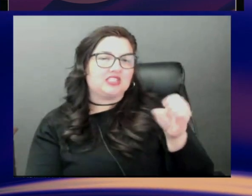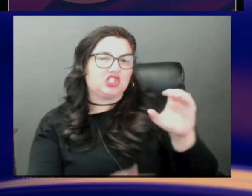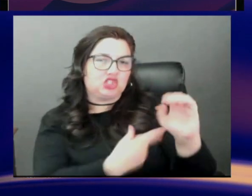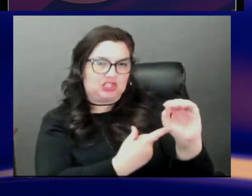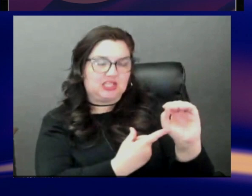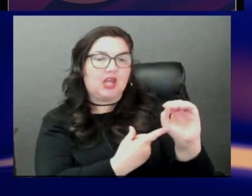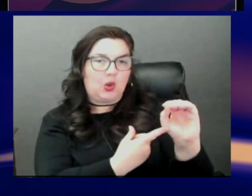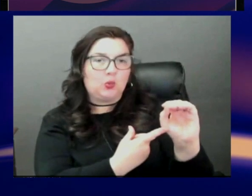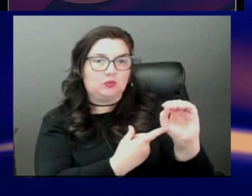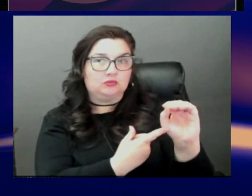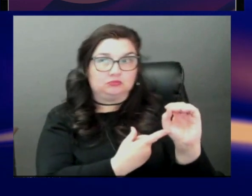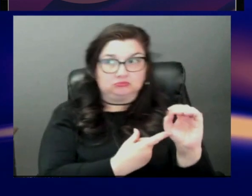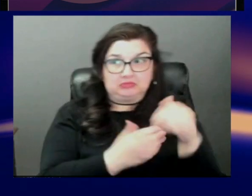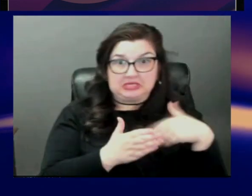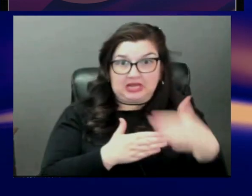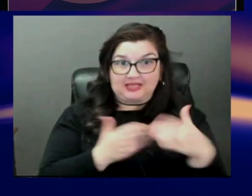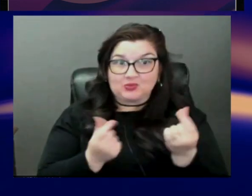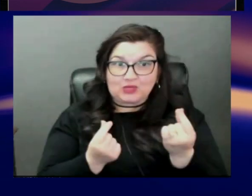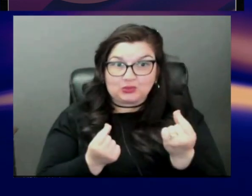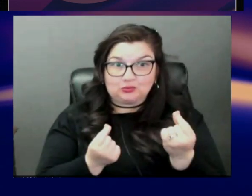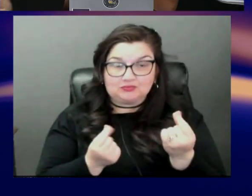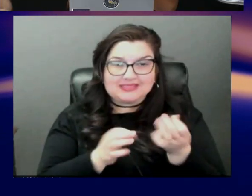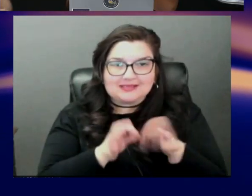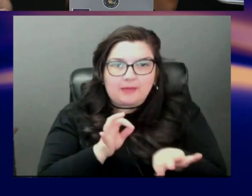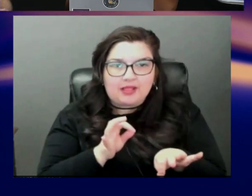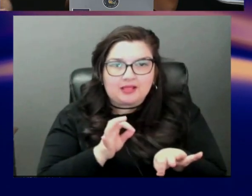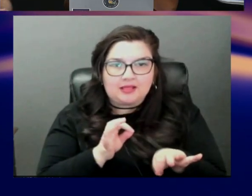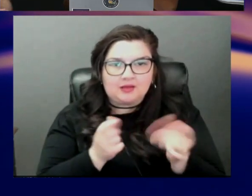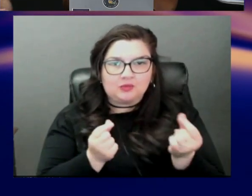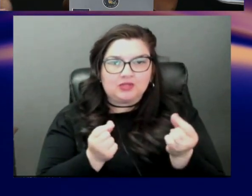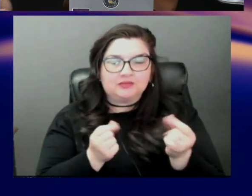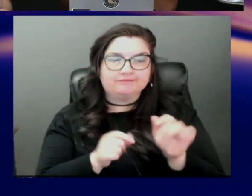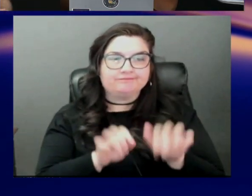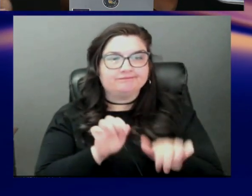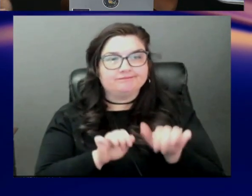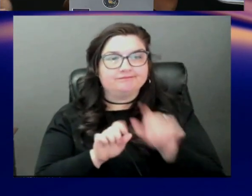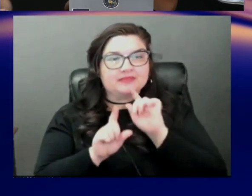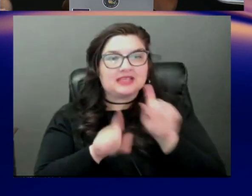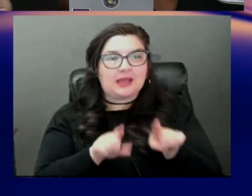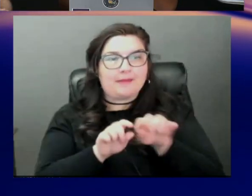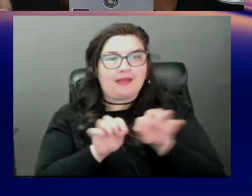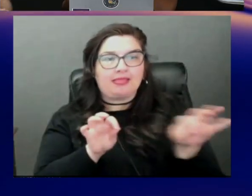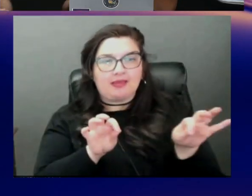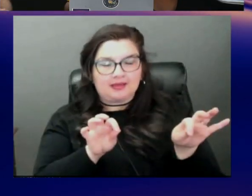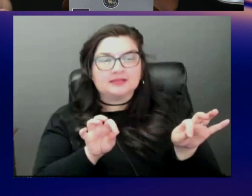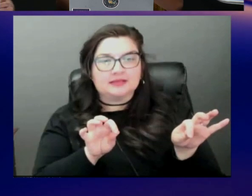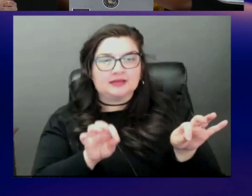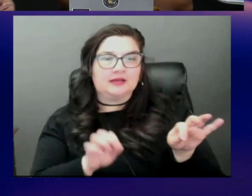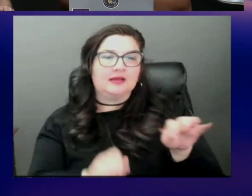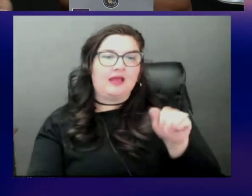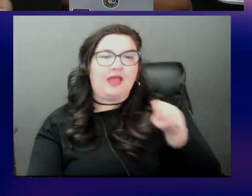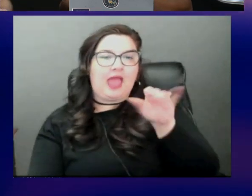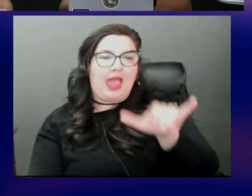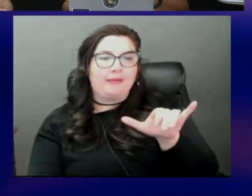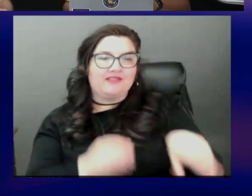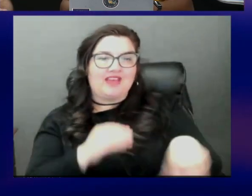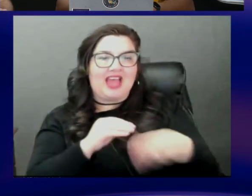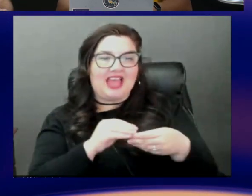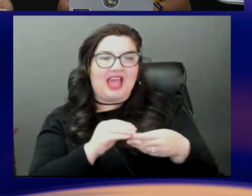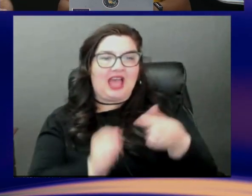with Geo, it's as simple as saying, typing into the command line, Amplify, add Geo. That's the specific